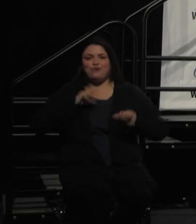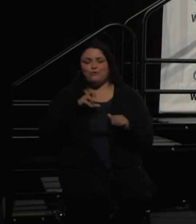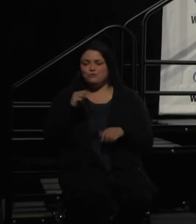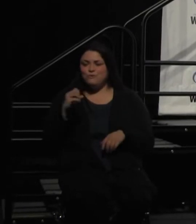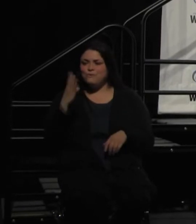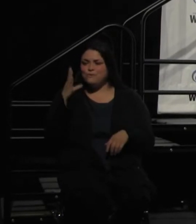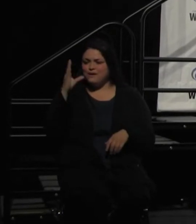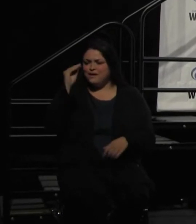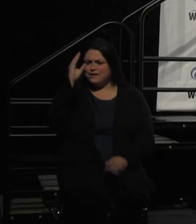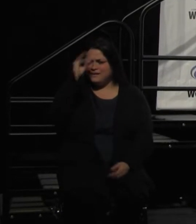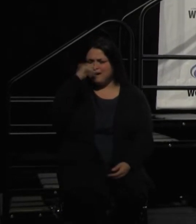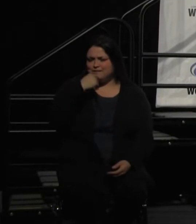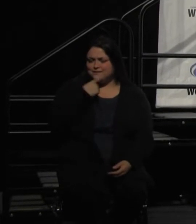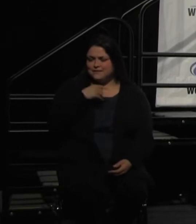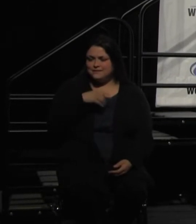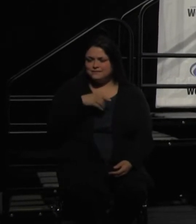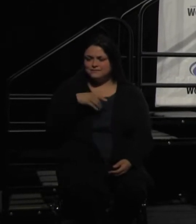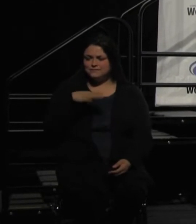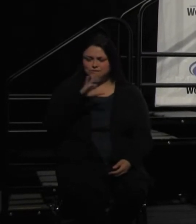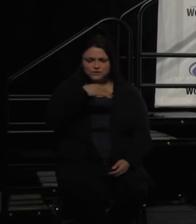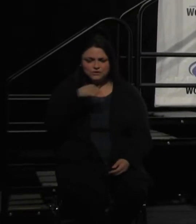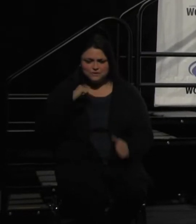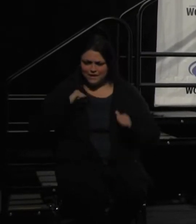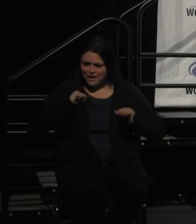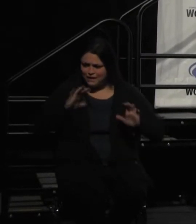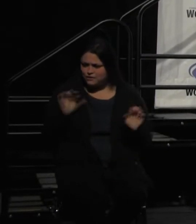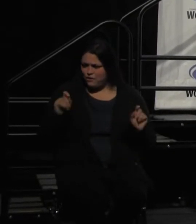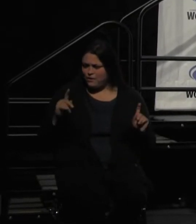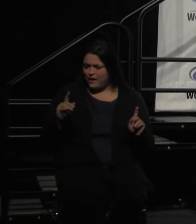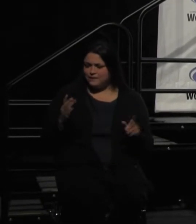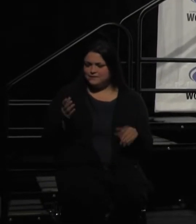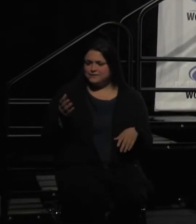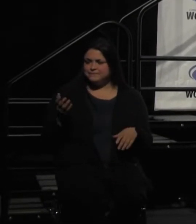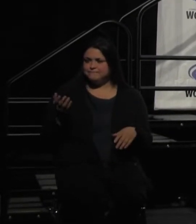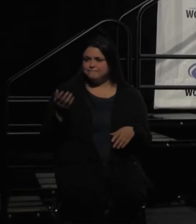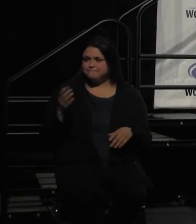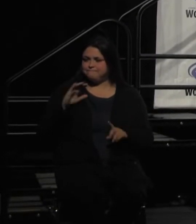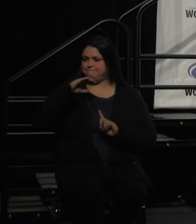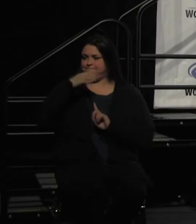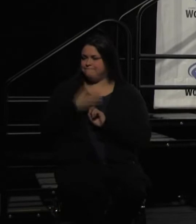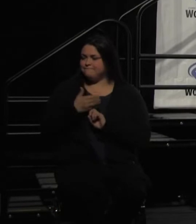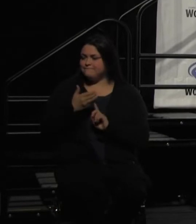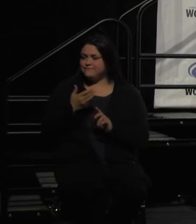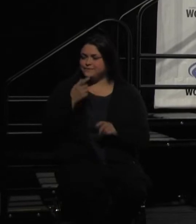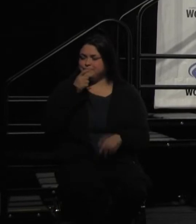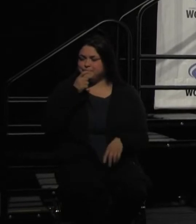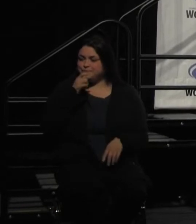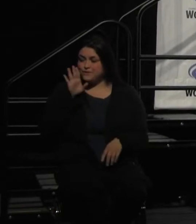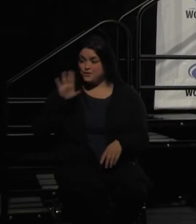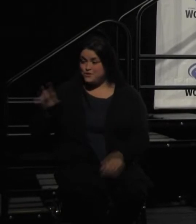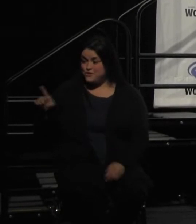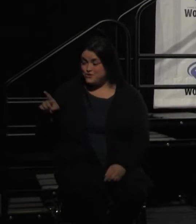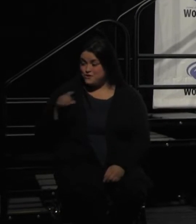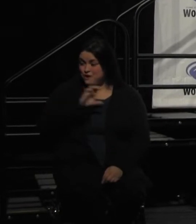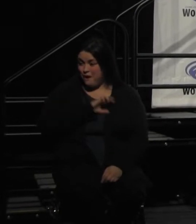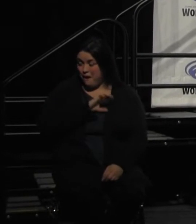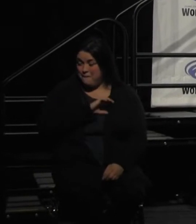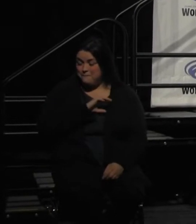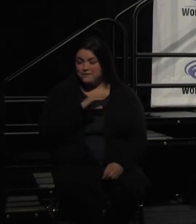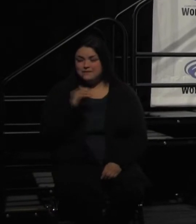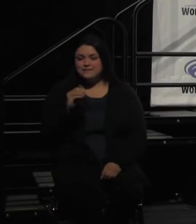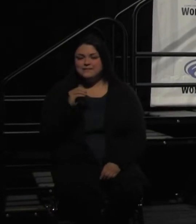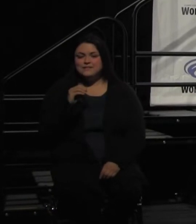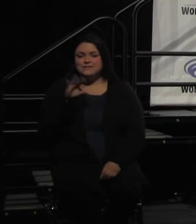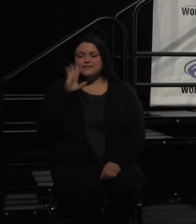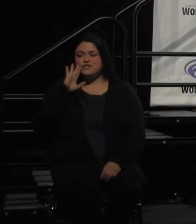said, I said, you're an actor? I said, okay, here's what I want you to play. Okay, you're a cop, and